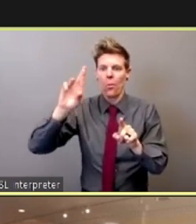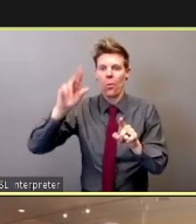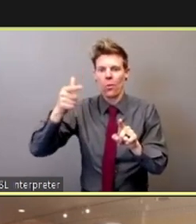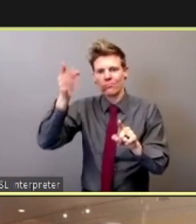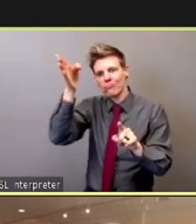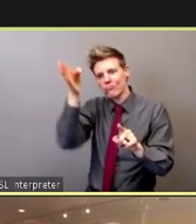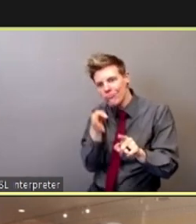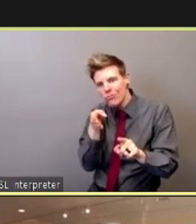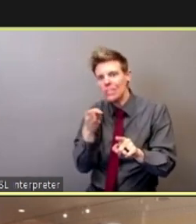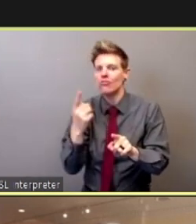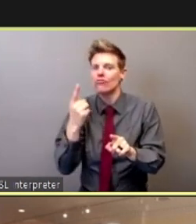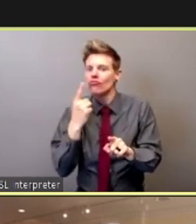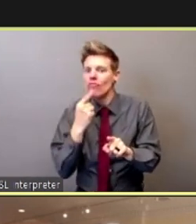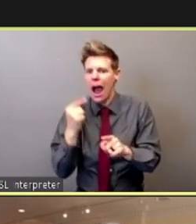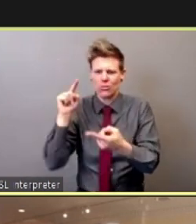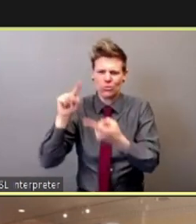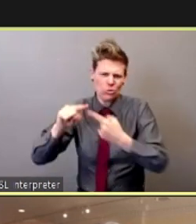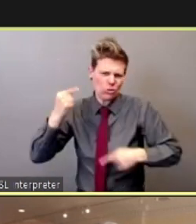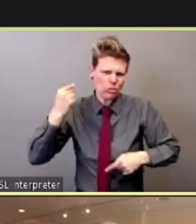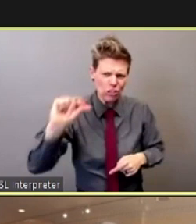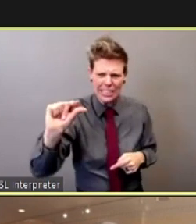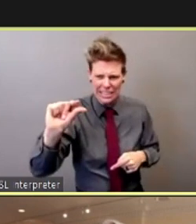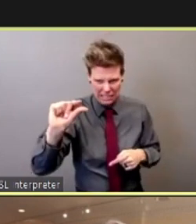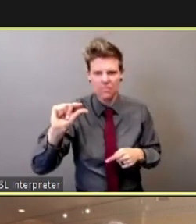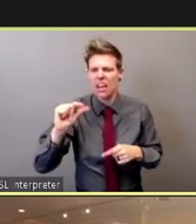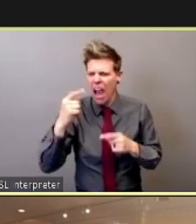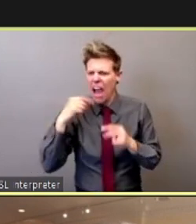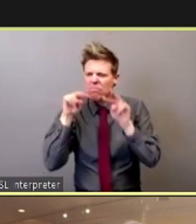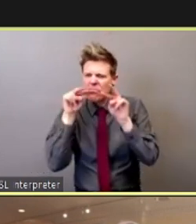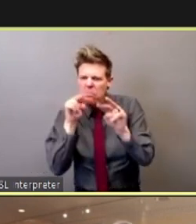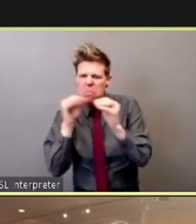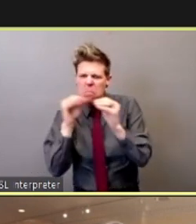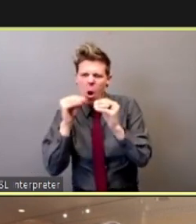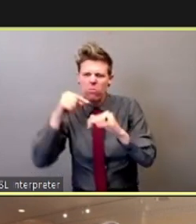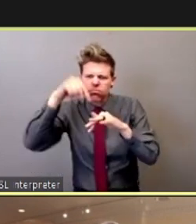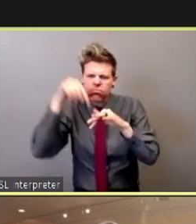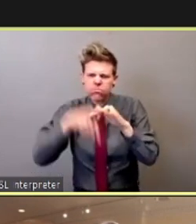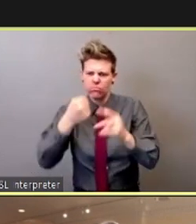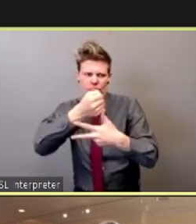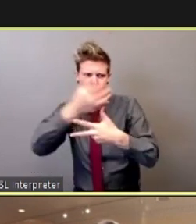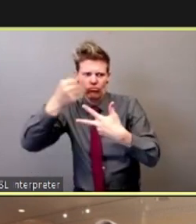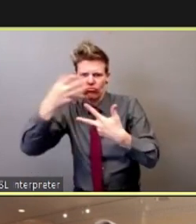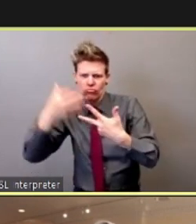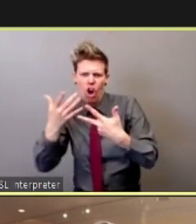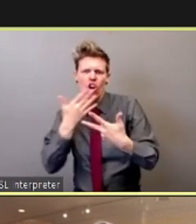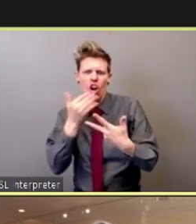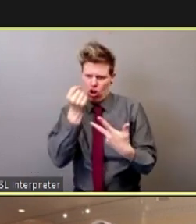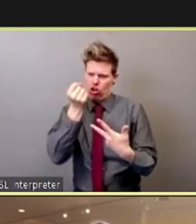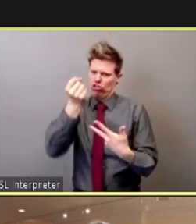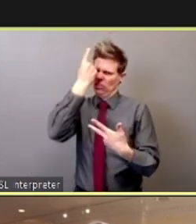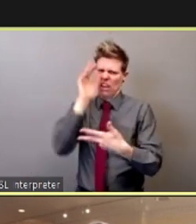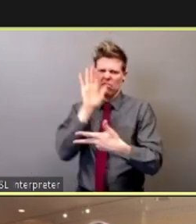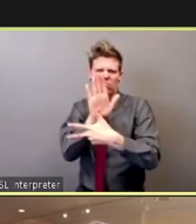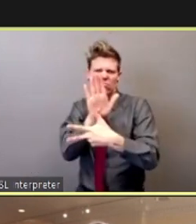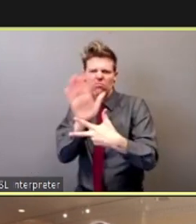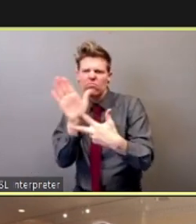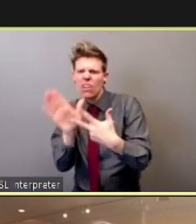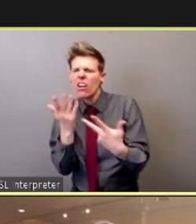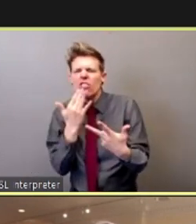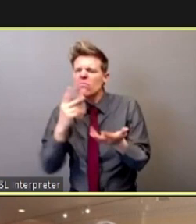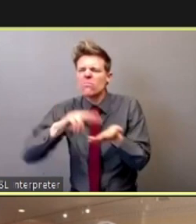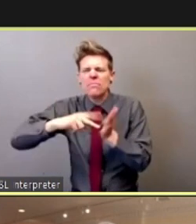Health. So I hope this was helpful in giving folks a sense about how we're moving and what's